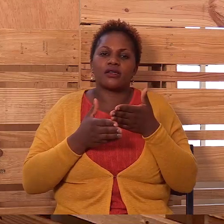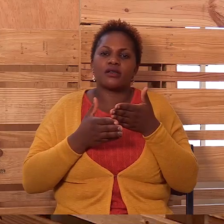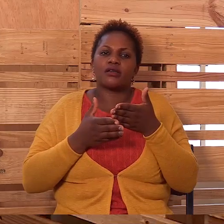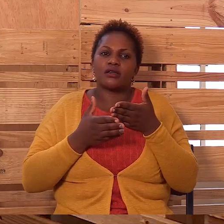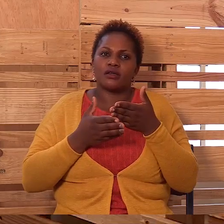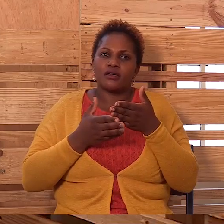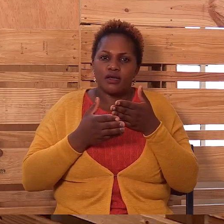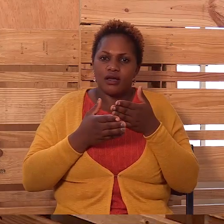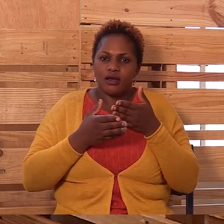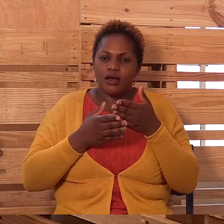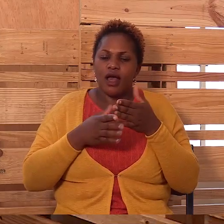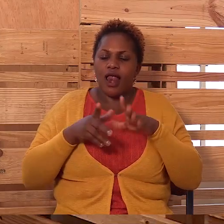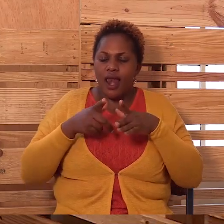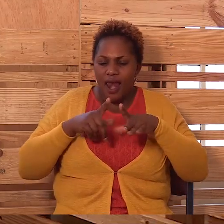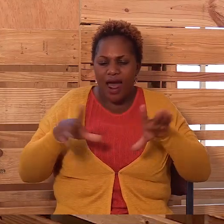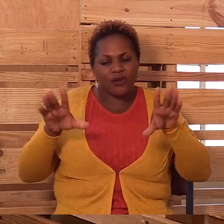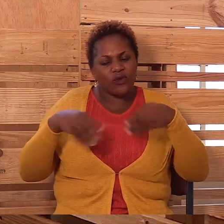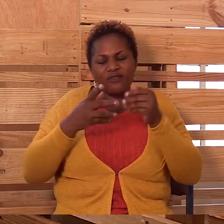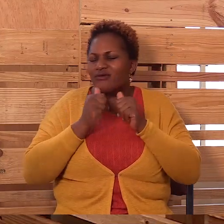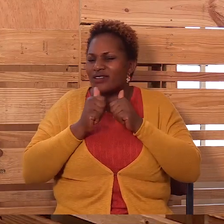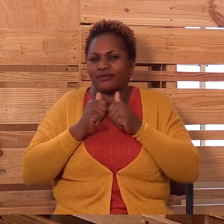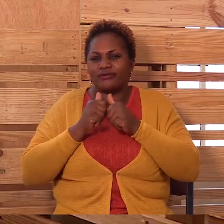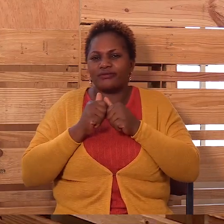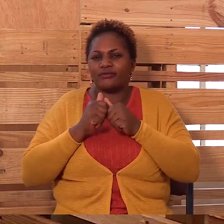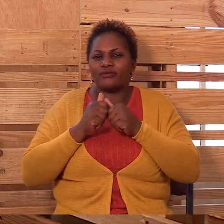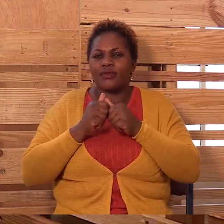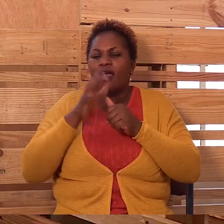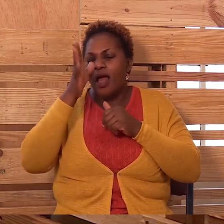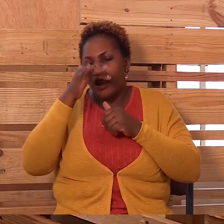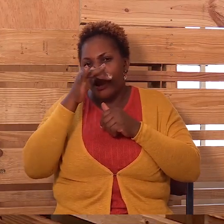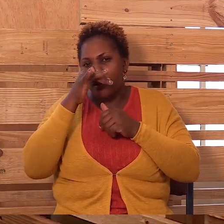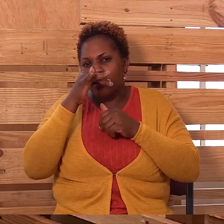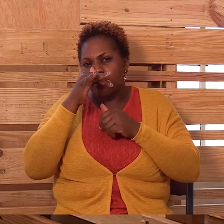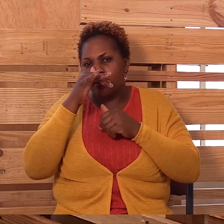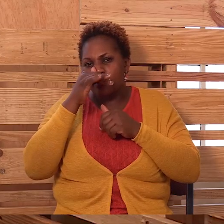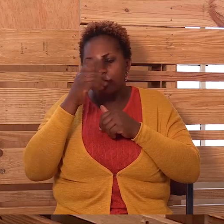And now you've not given us a land full of milk and honey. But do you know that was